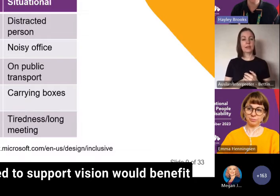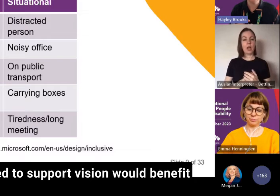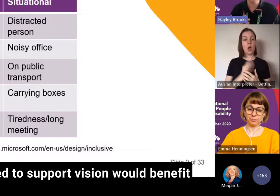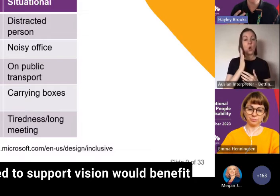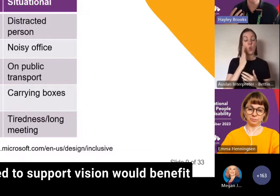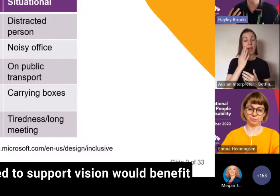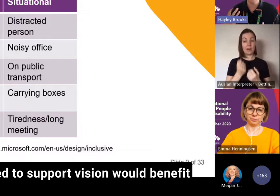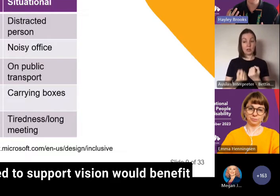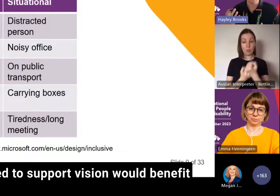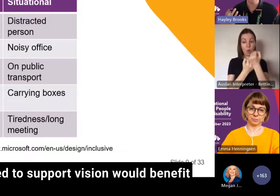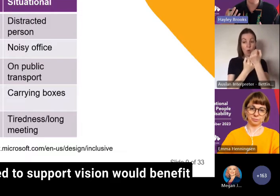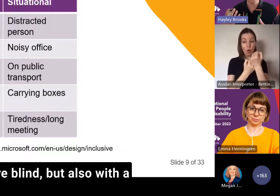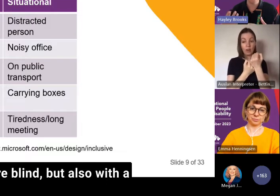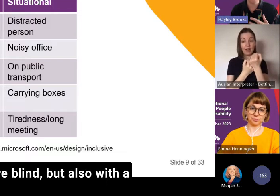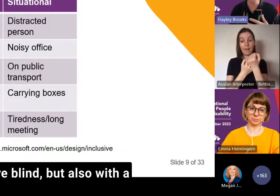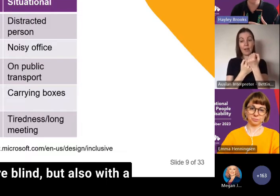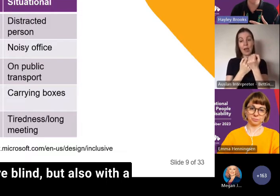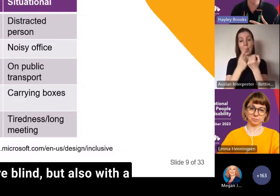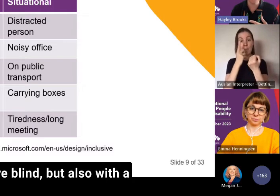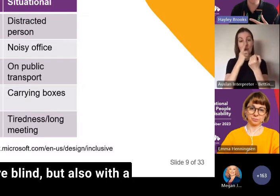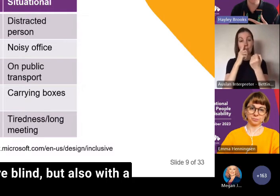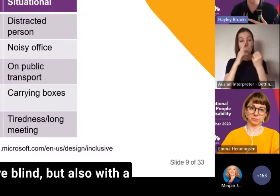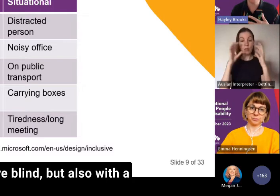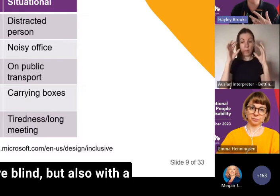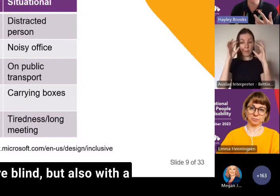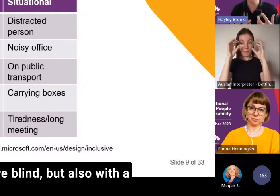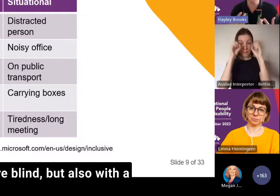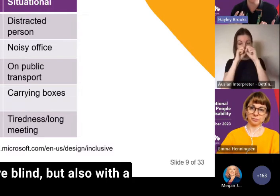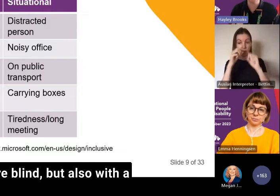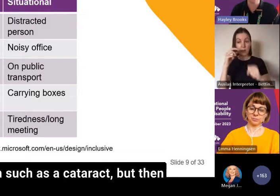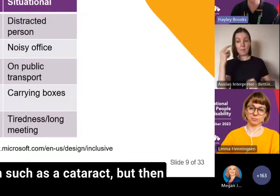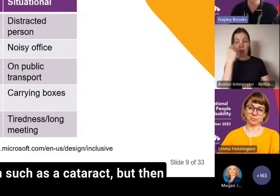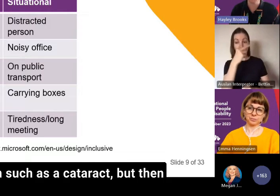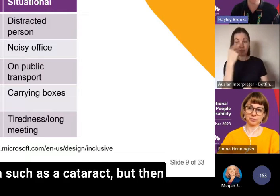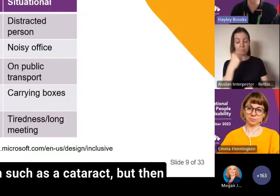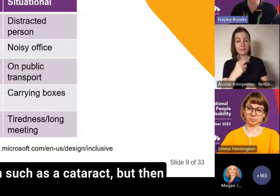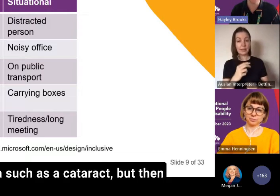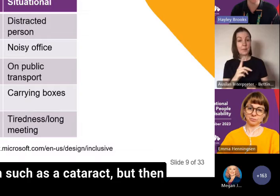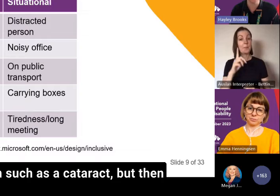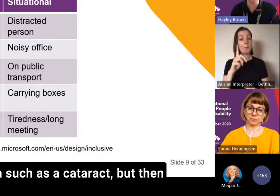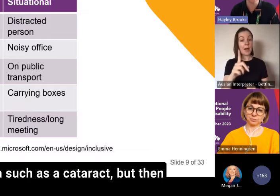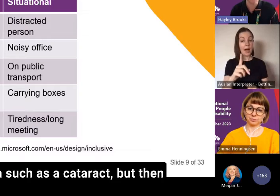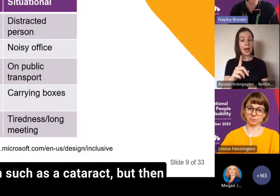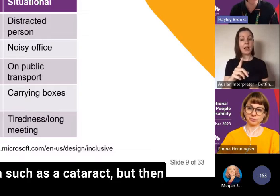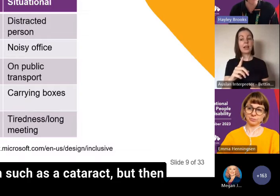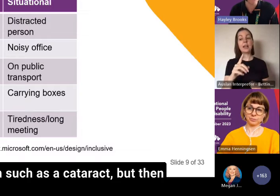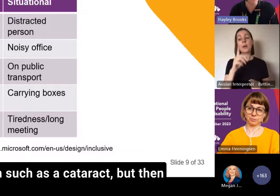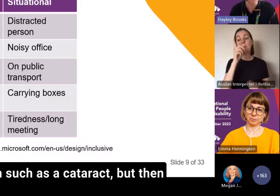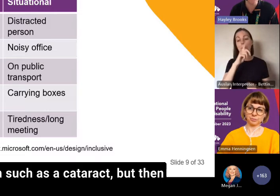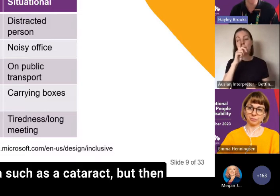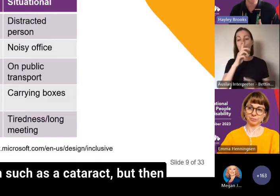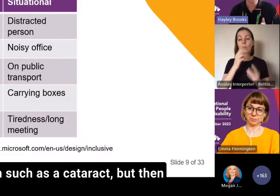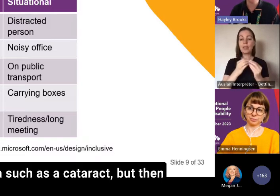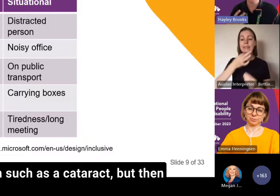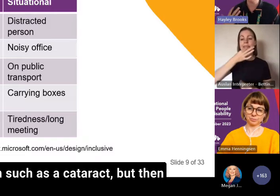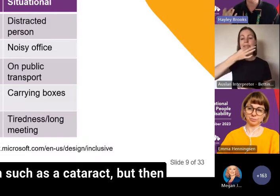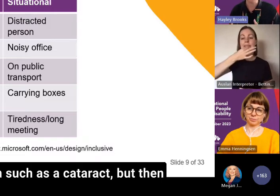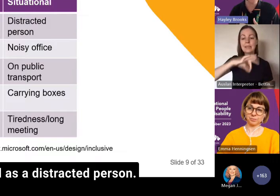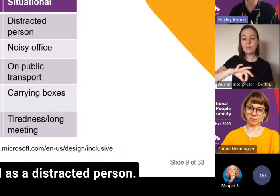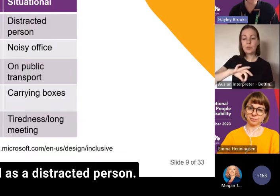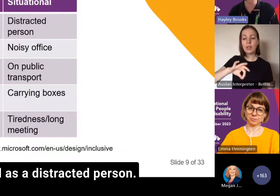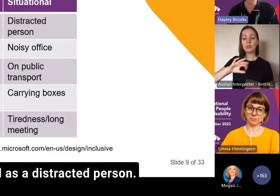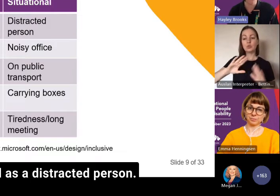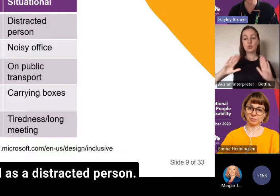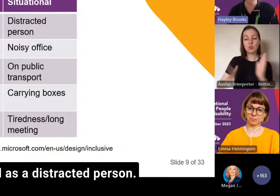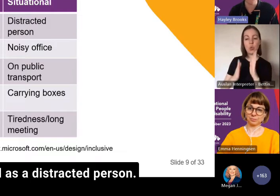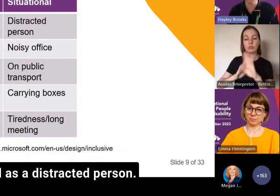vision would benefit people who are blind, but also with a temporary condition such as a cataract. but then